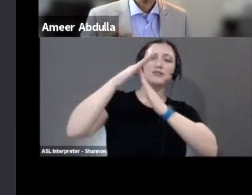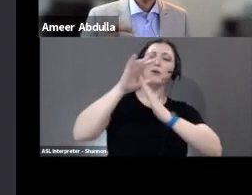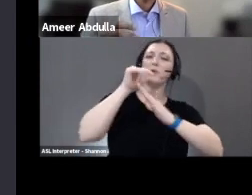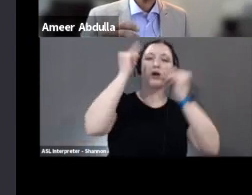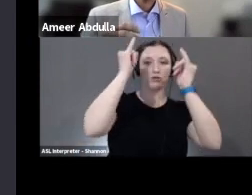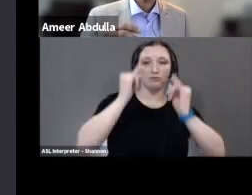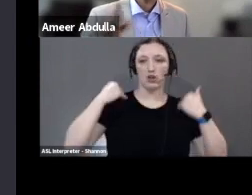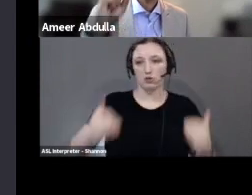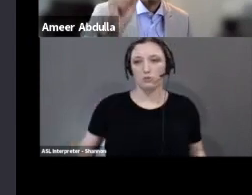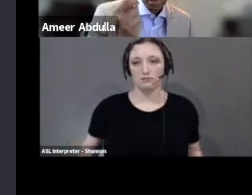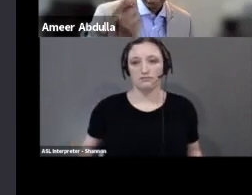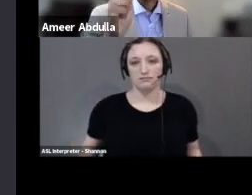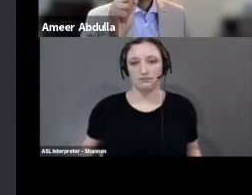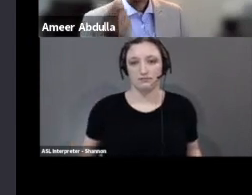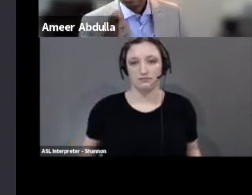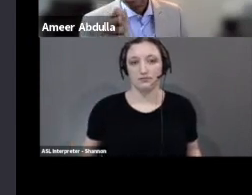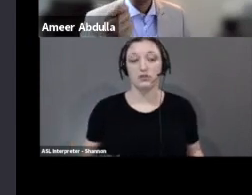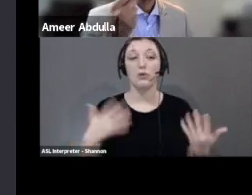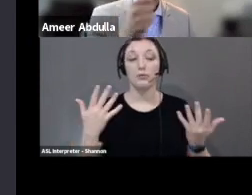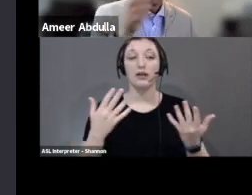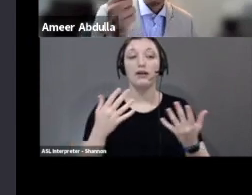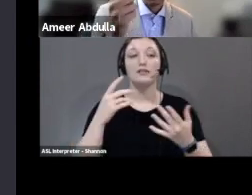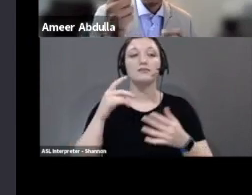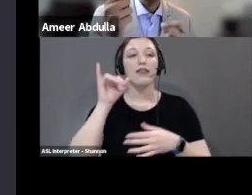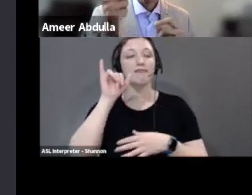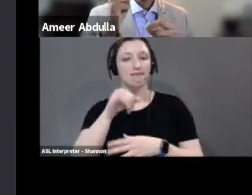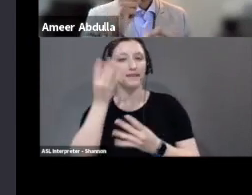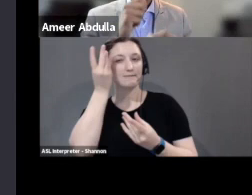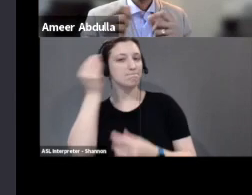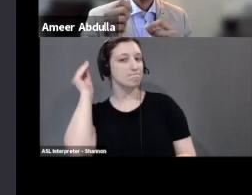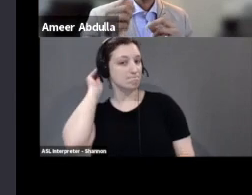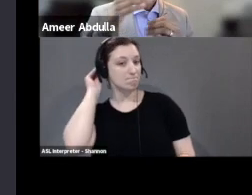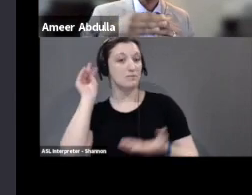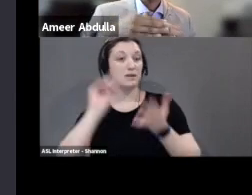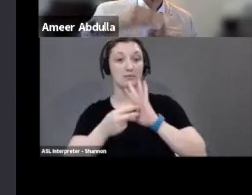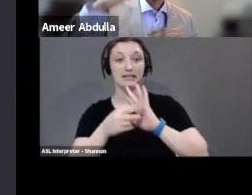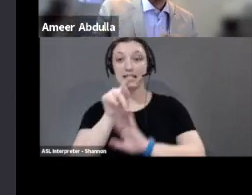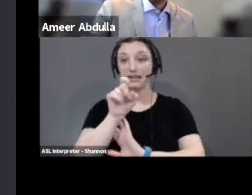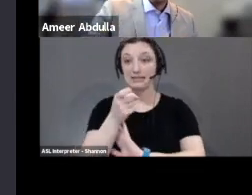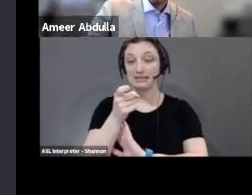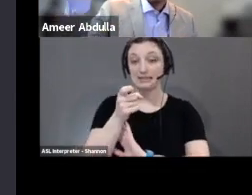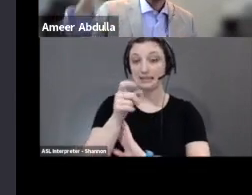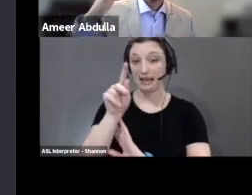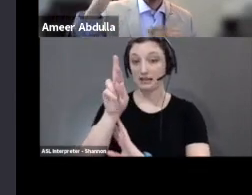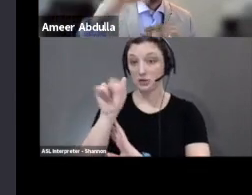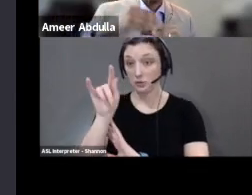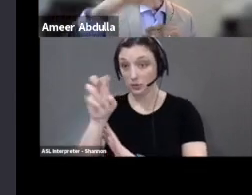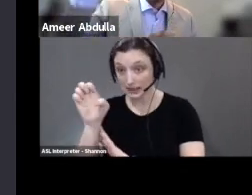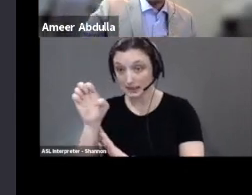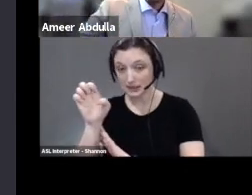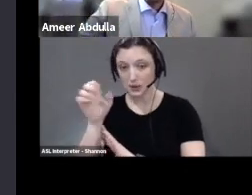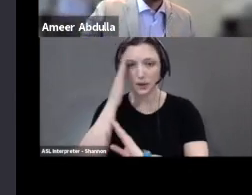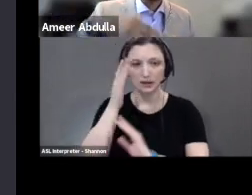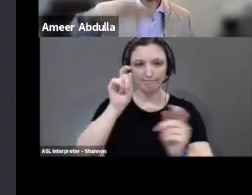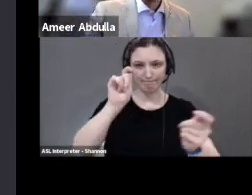that, it tweaks and tunes tax rates so that on a fully distributed basis from